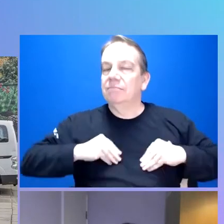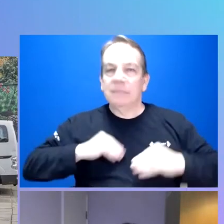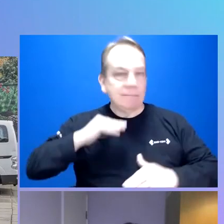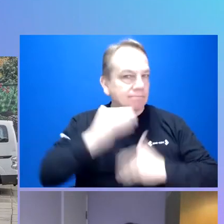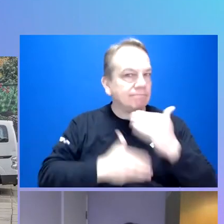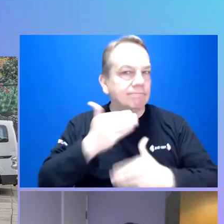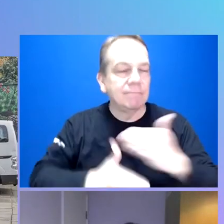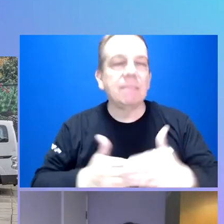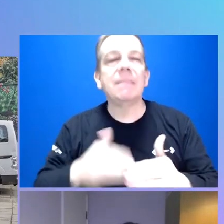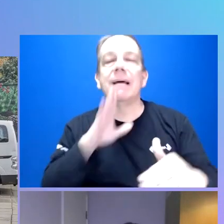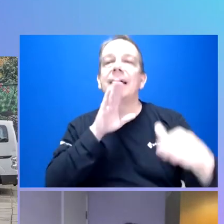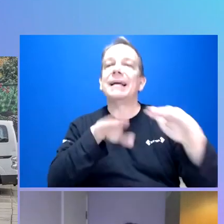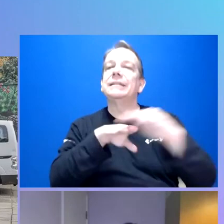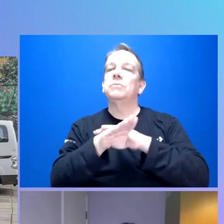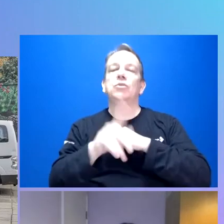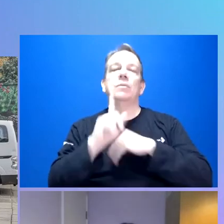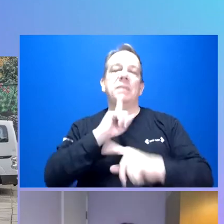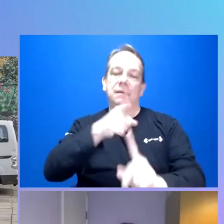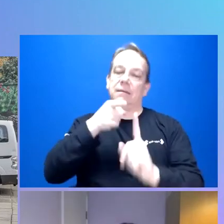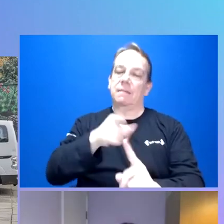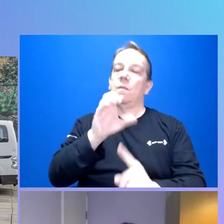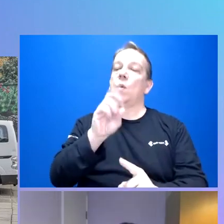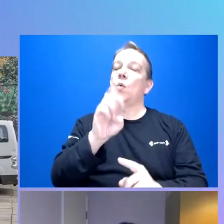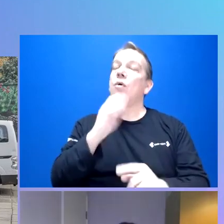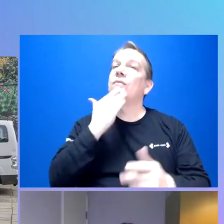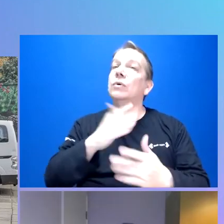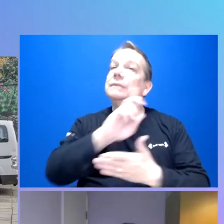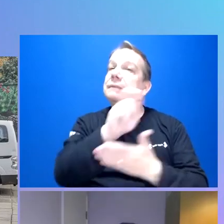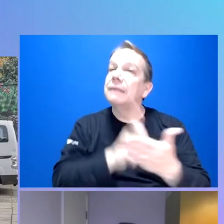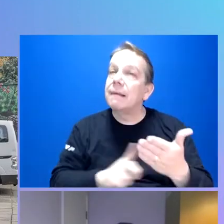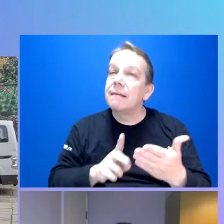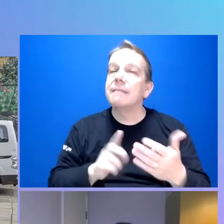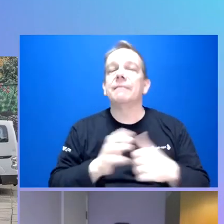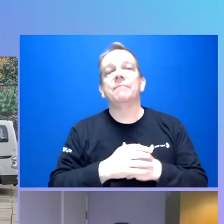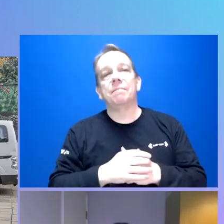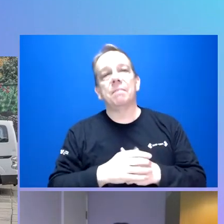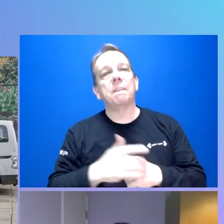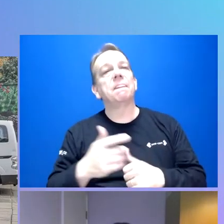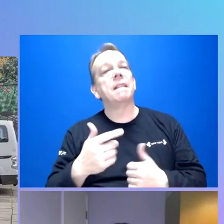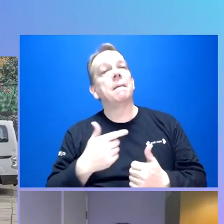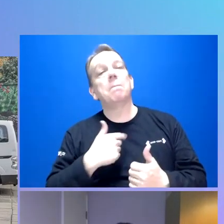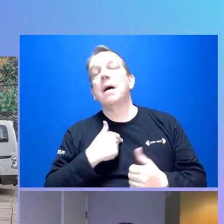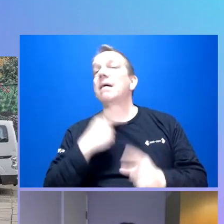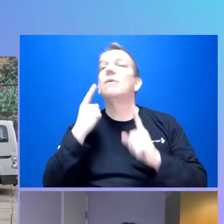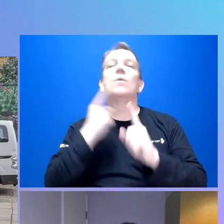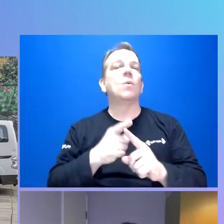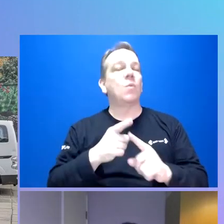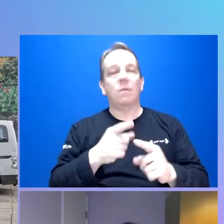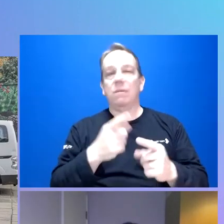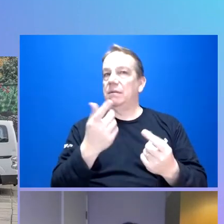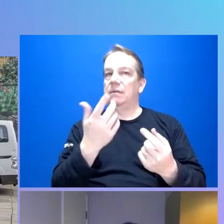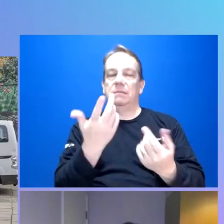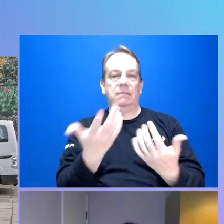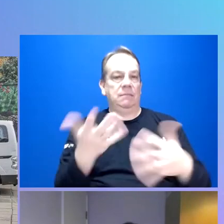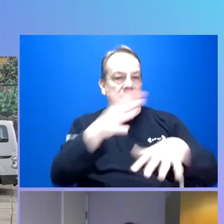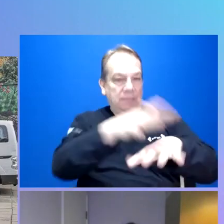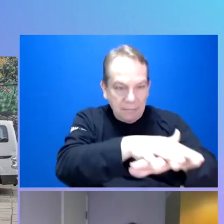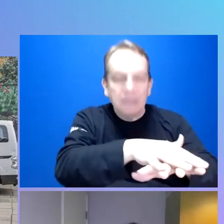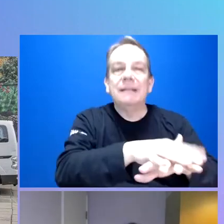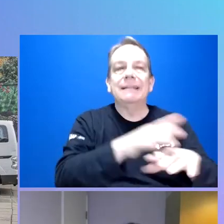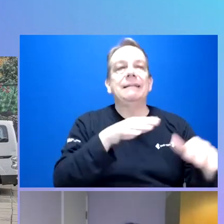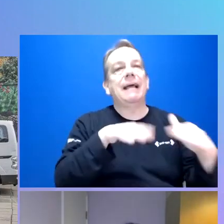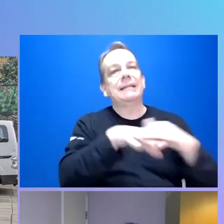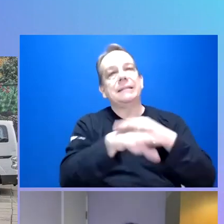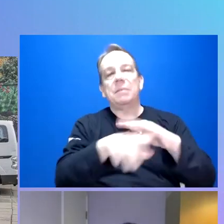be at the core of good design and good quality products. My goal is to embed accessibility in every discipline and squad to deliver equal